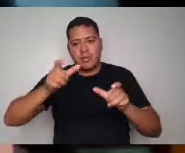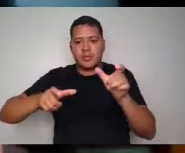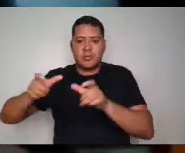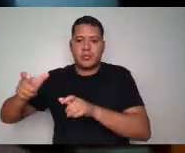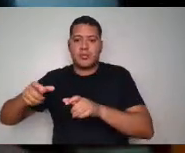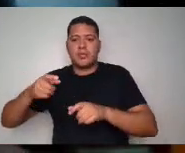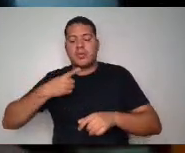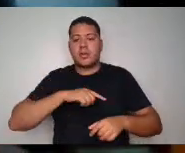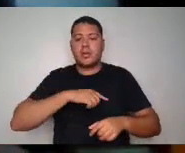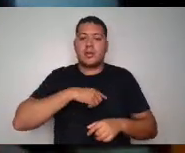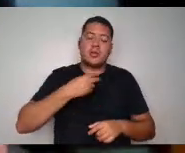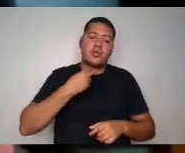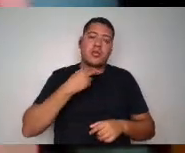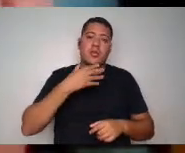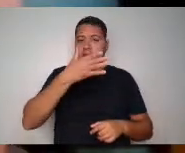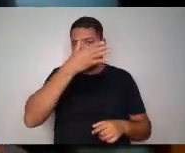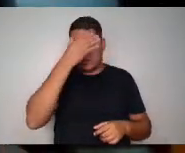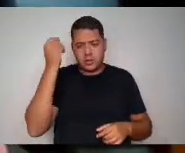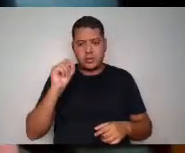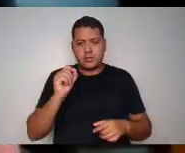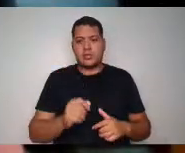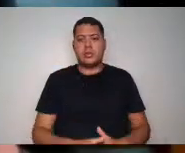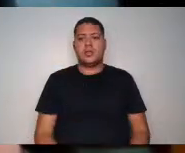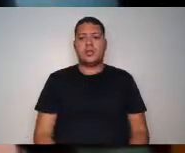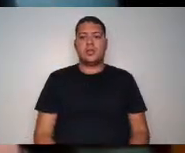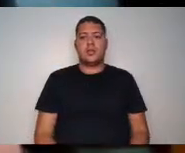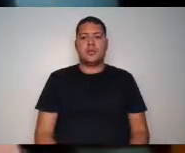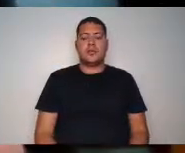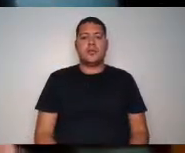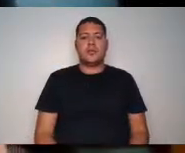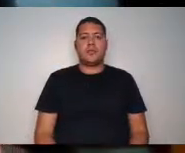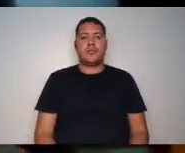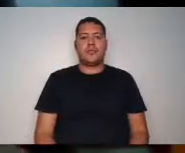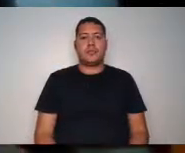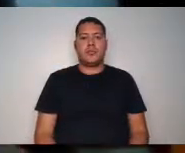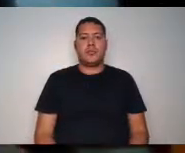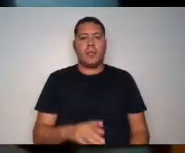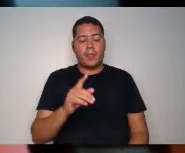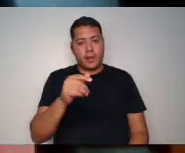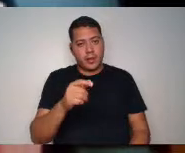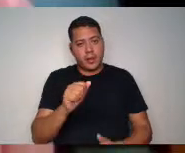and we cannot forget about this, that